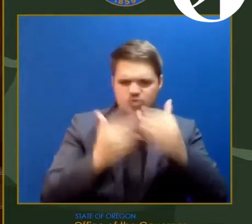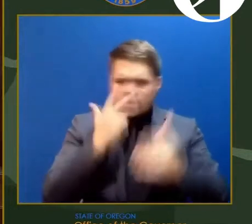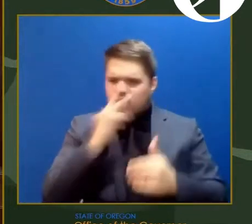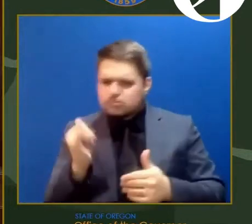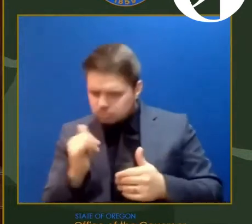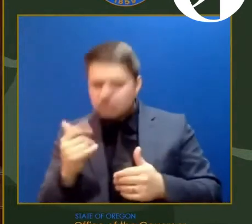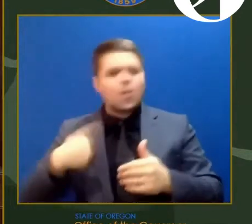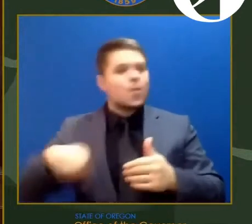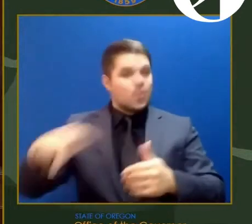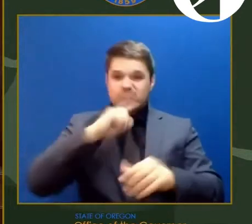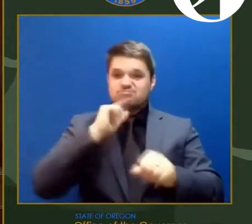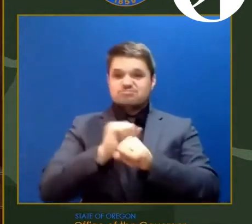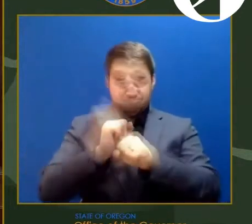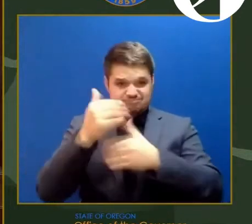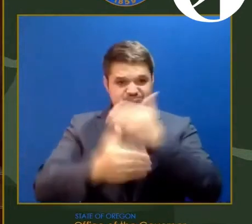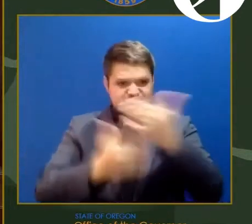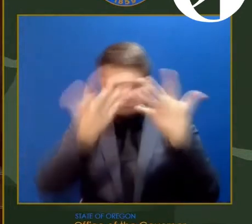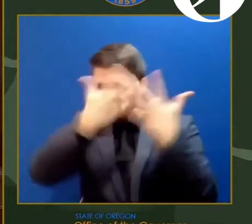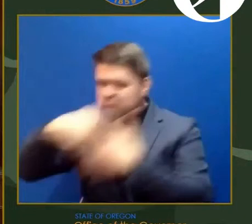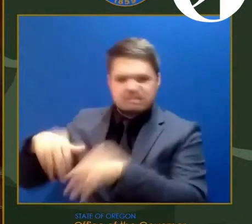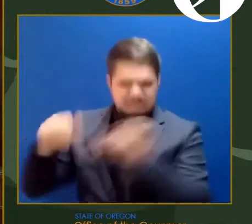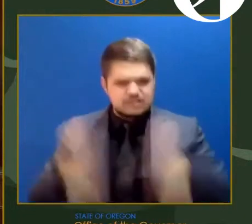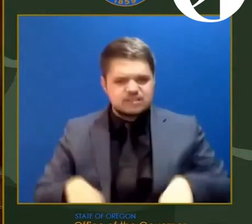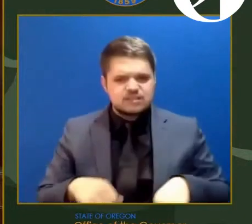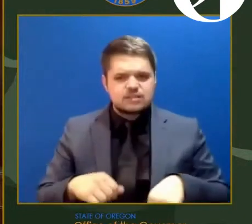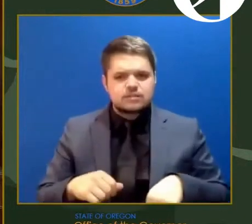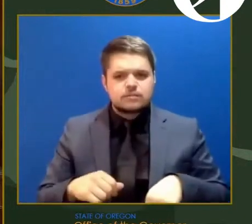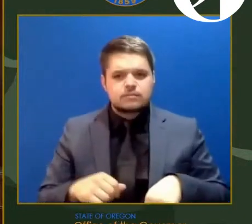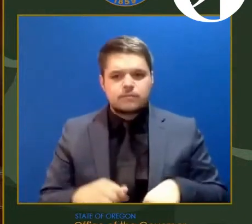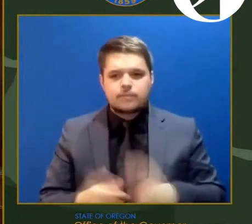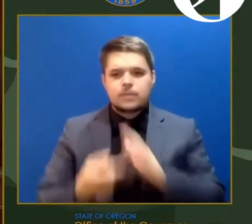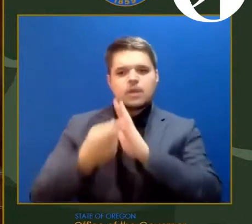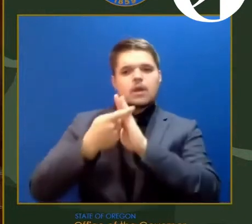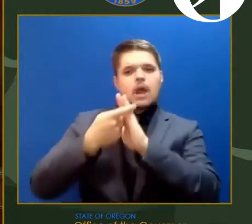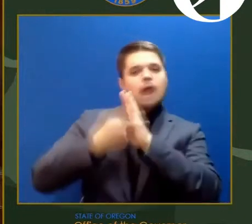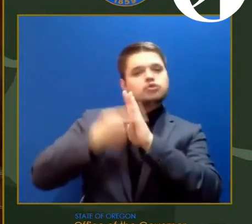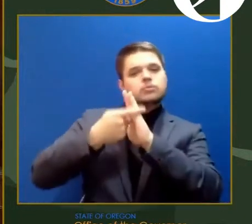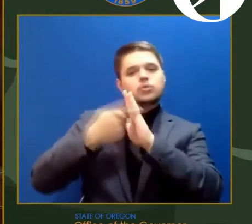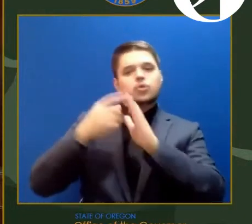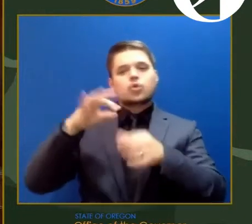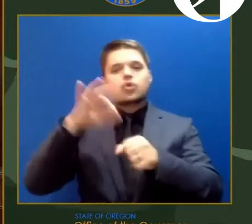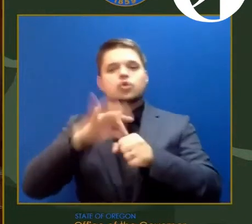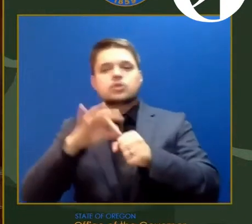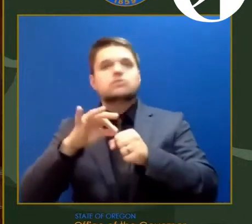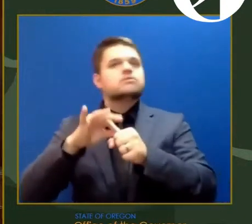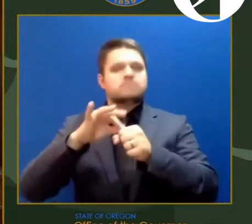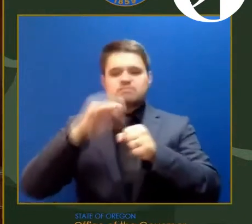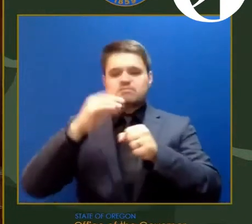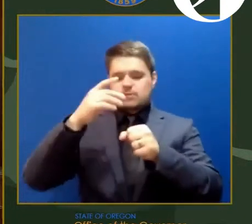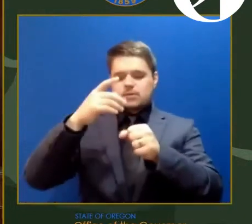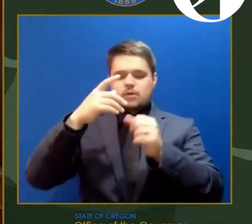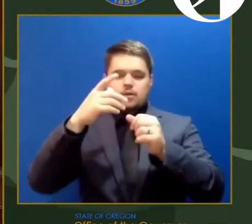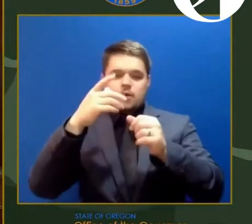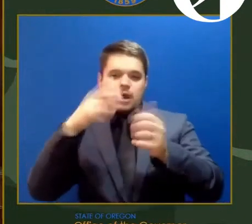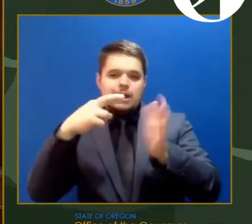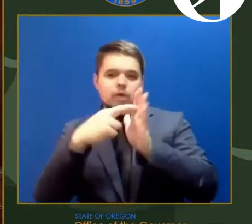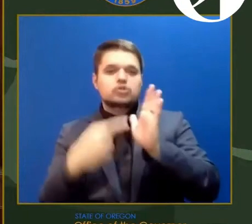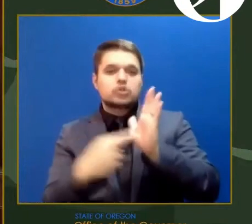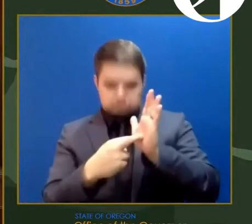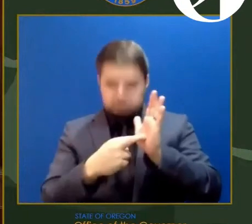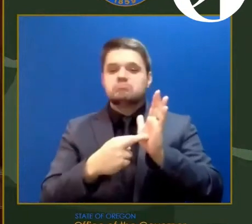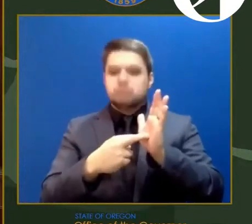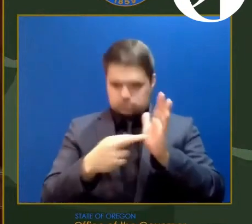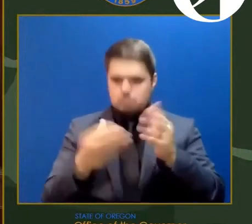We must expand our automatic voter registration program to include other state agencies who have the capacity to